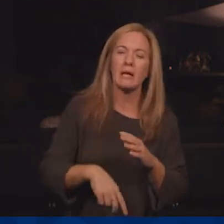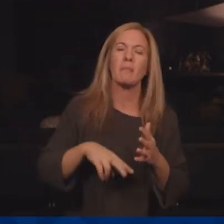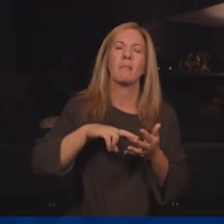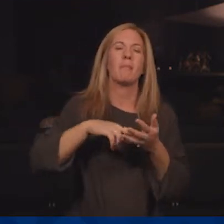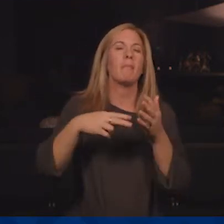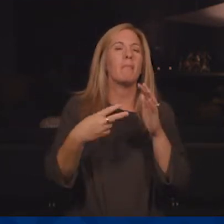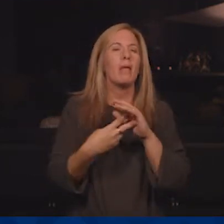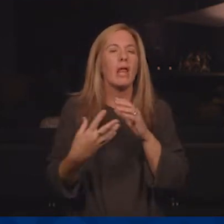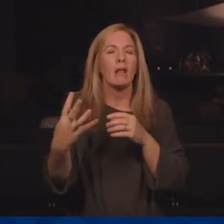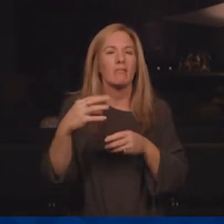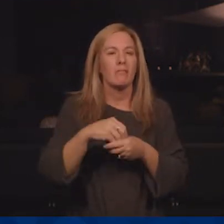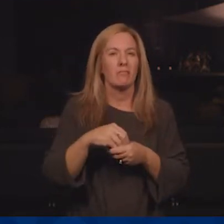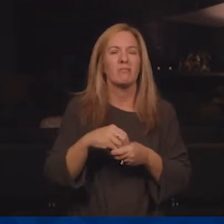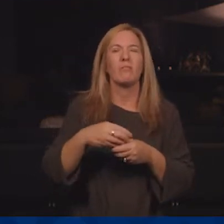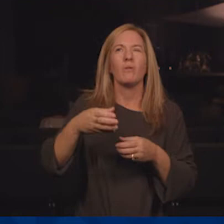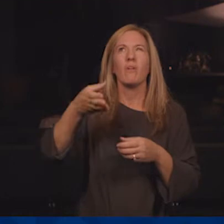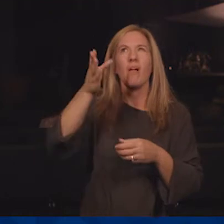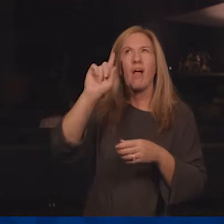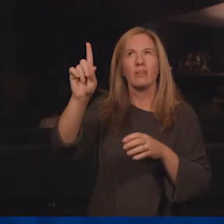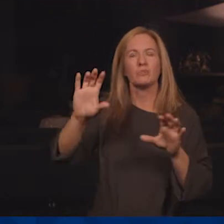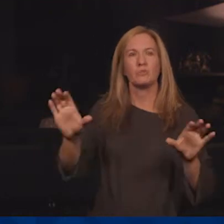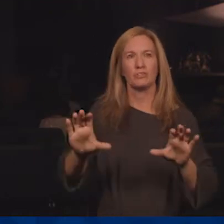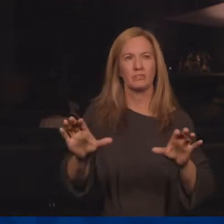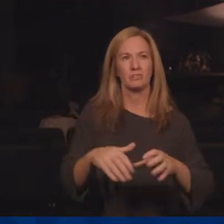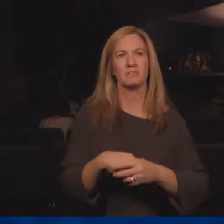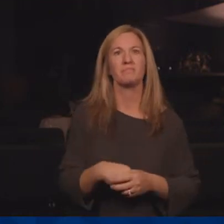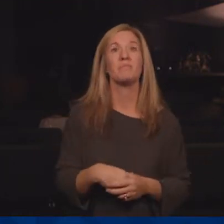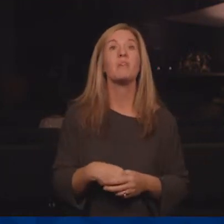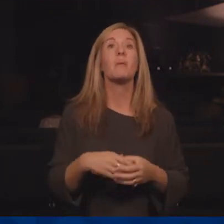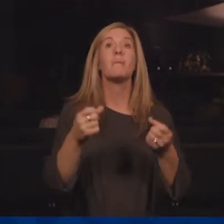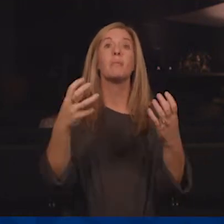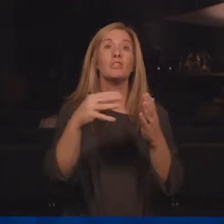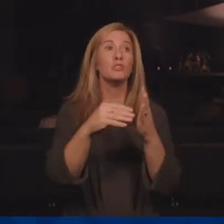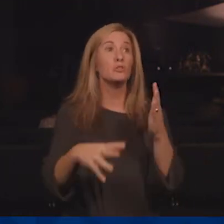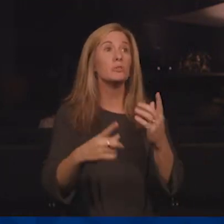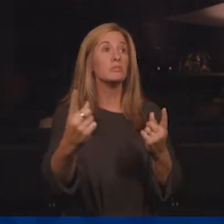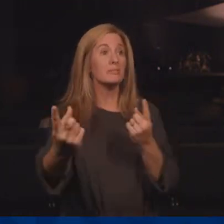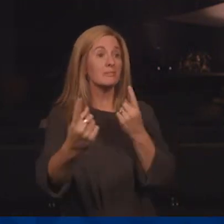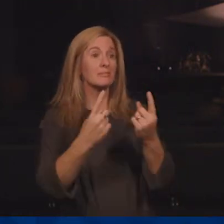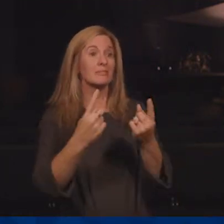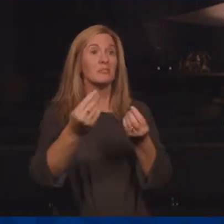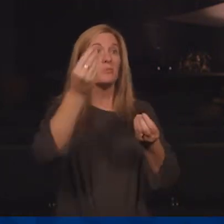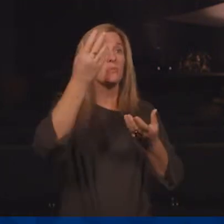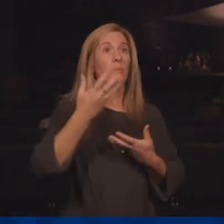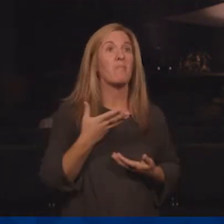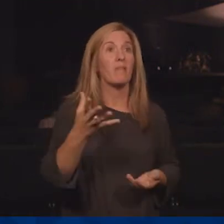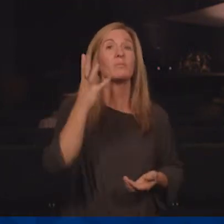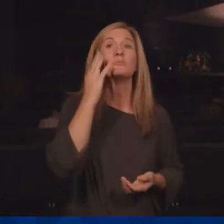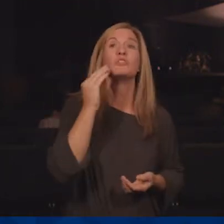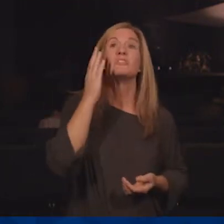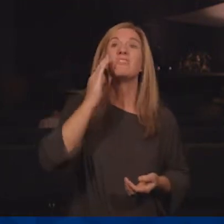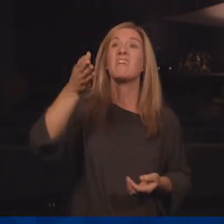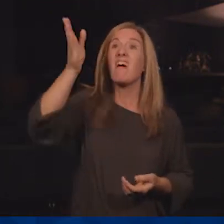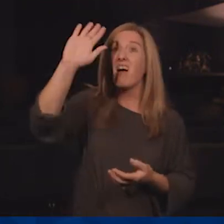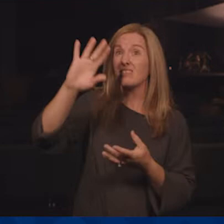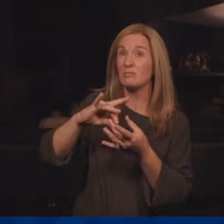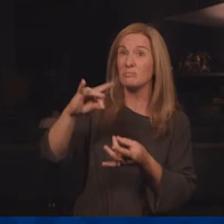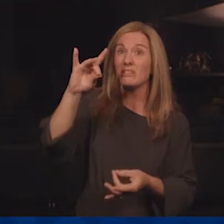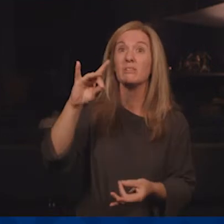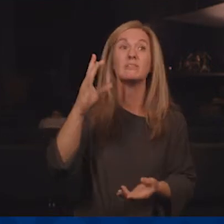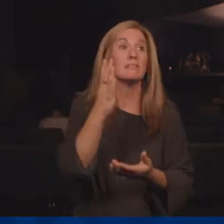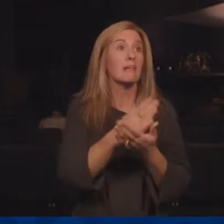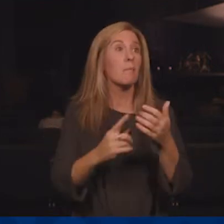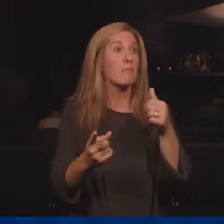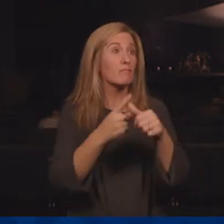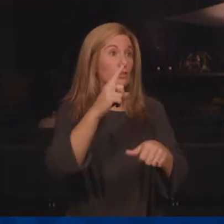presence. I had so many students tell me personally that they were experiencing God's spirit, some of them for the very first time. I had a